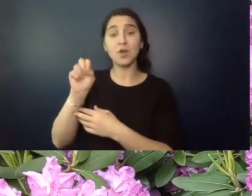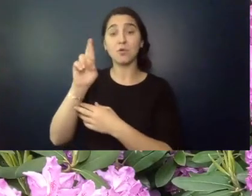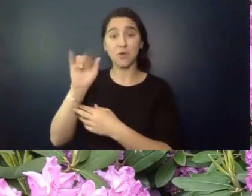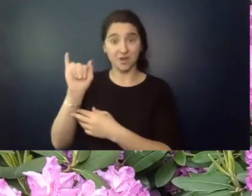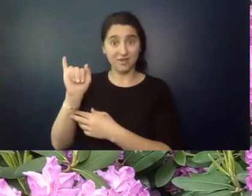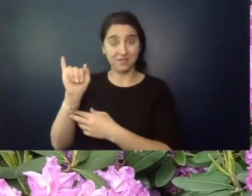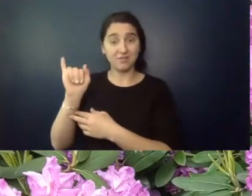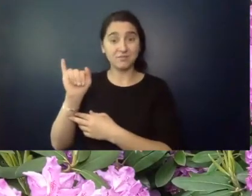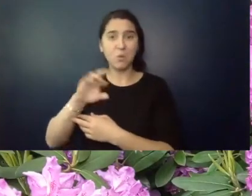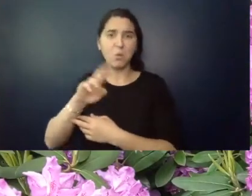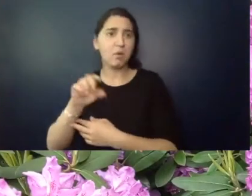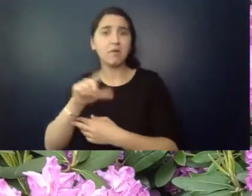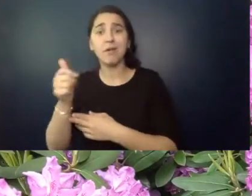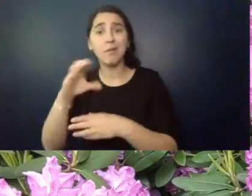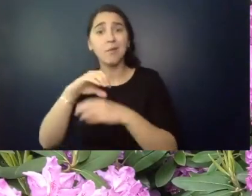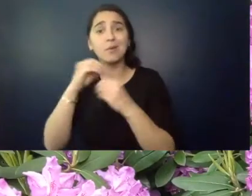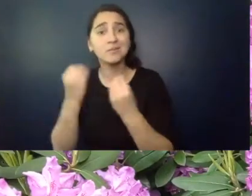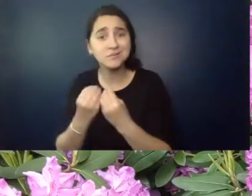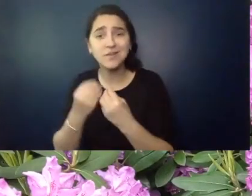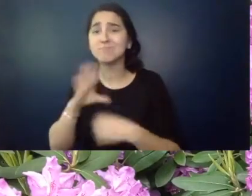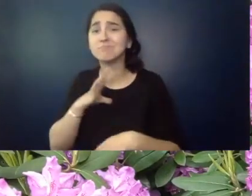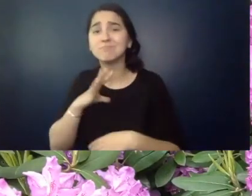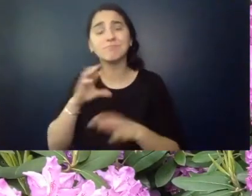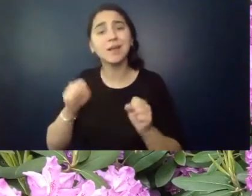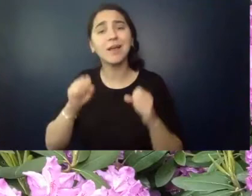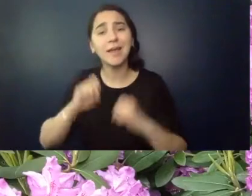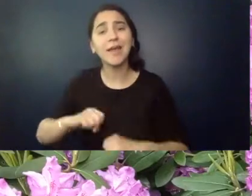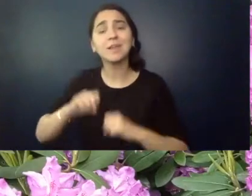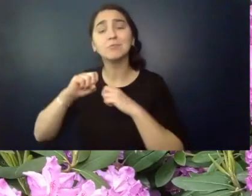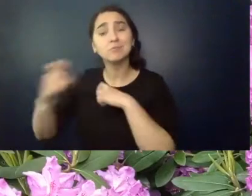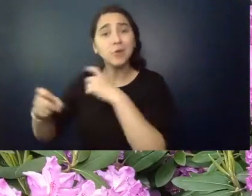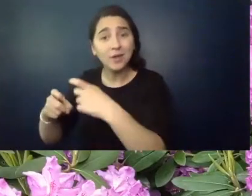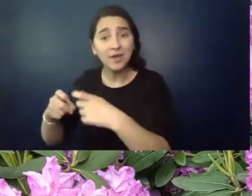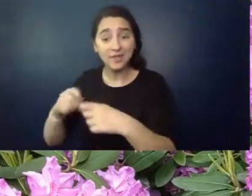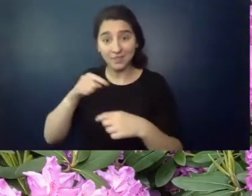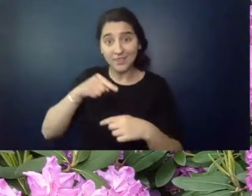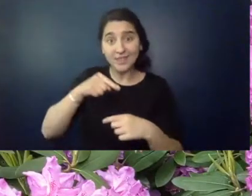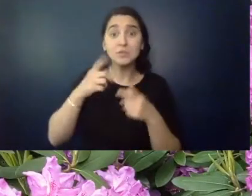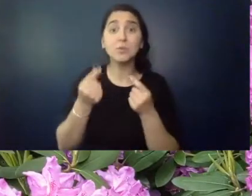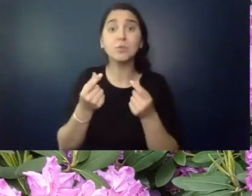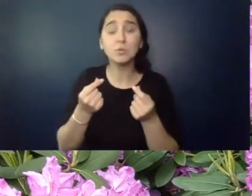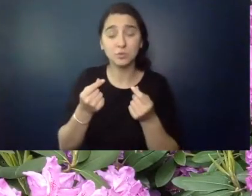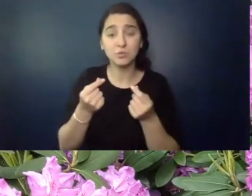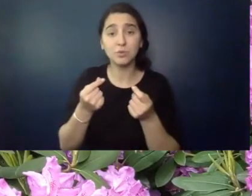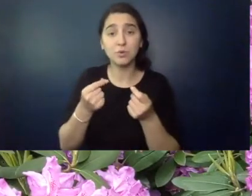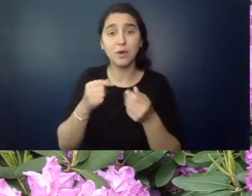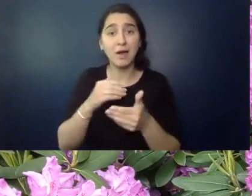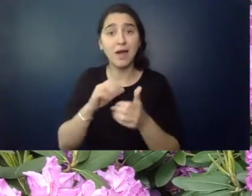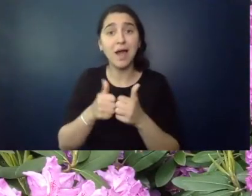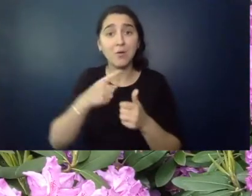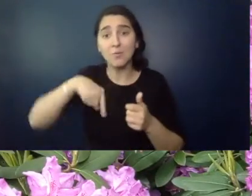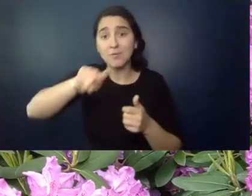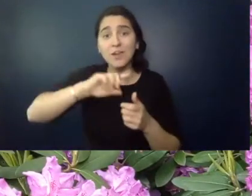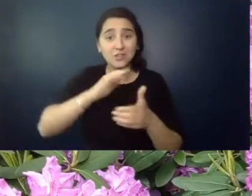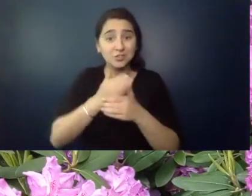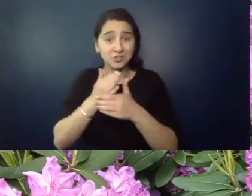is how we share this meal and the abundant love of Christ in the world. Amen.